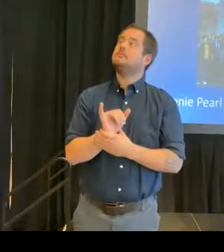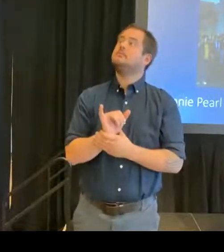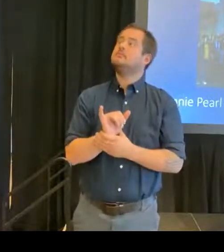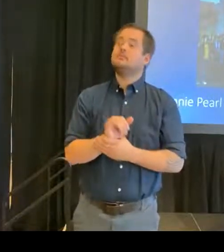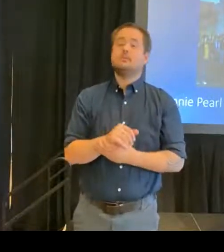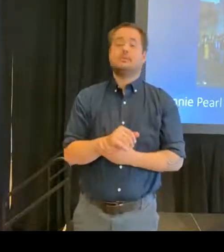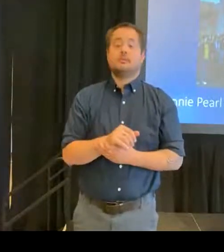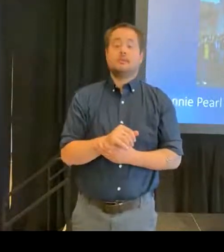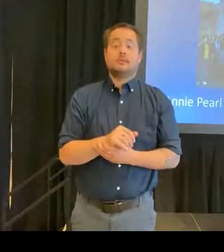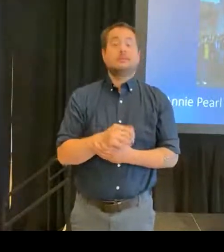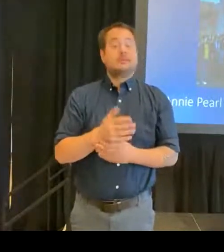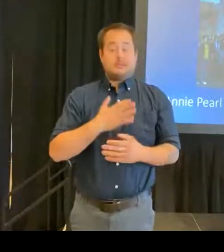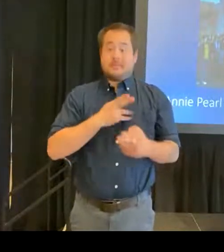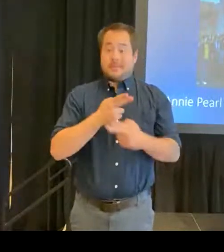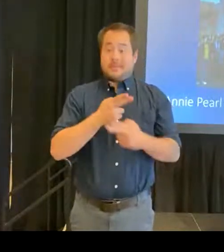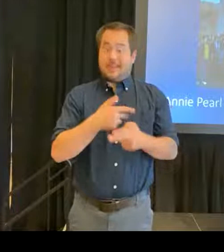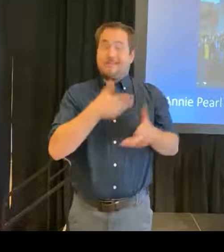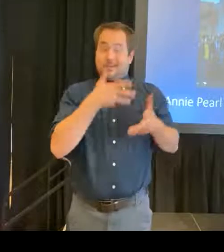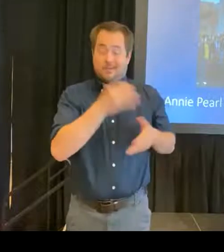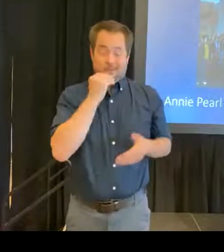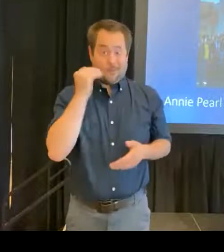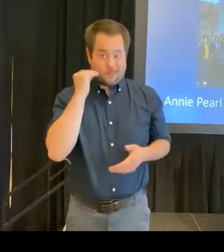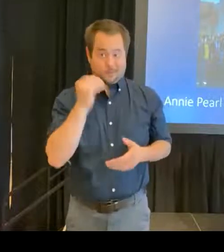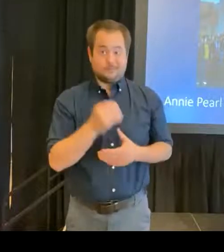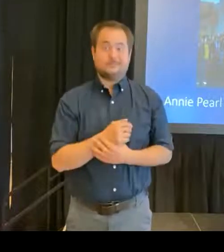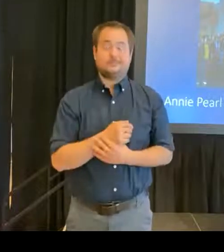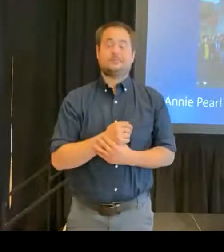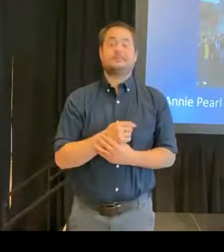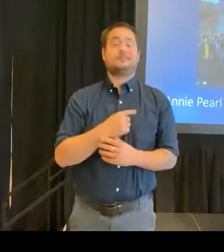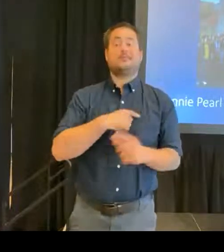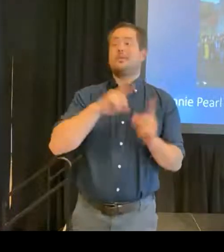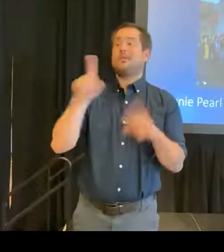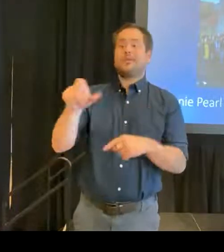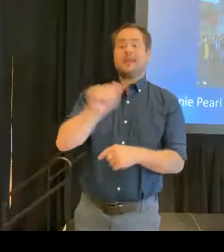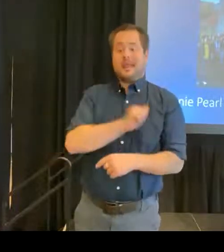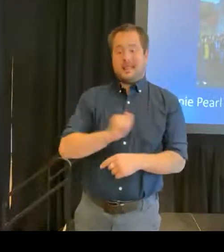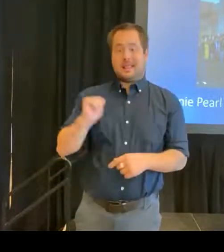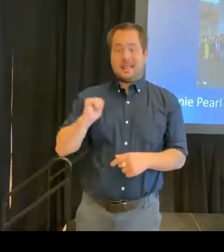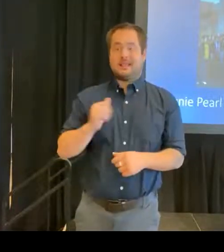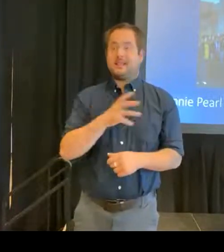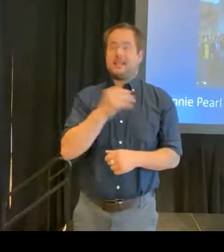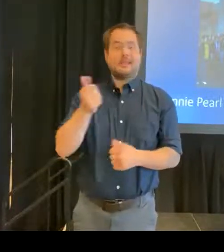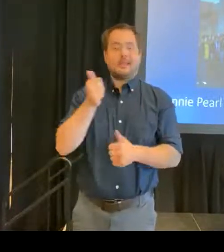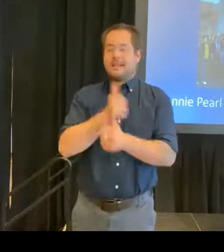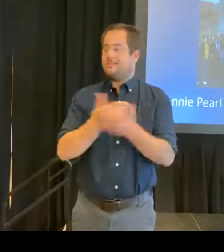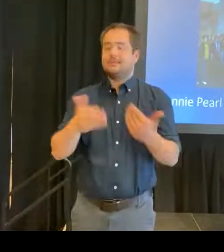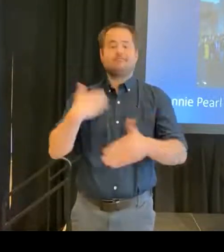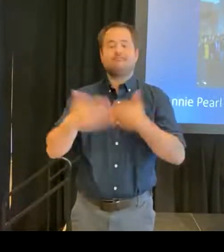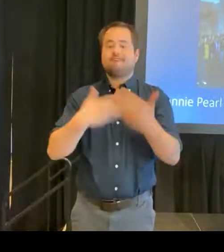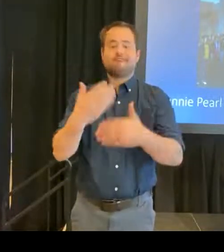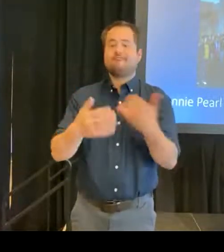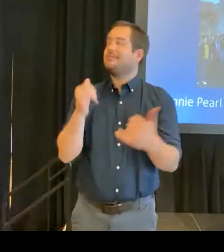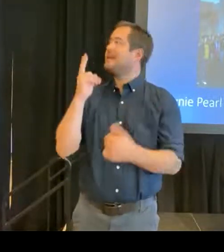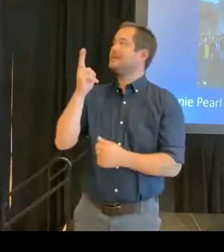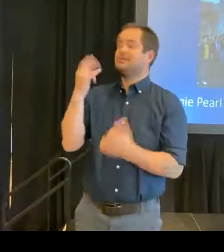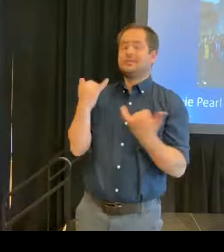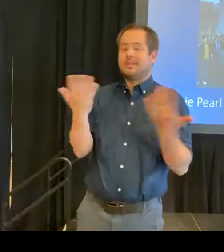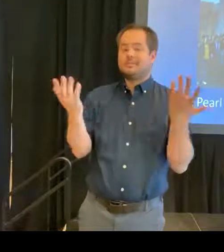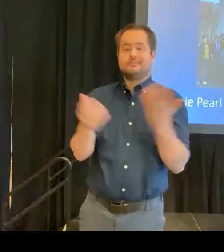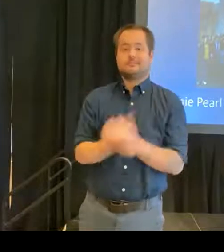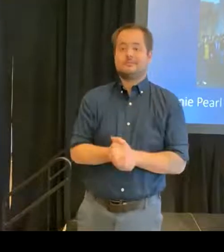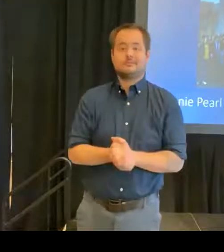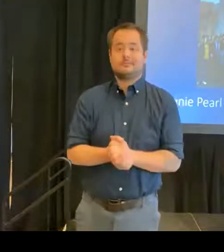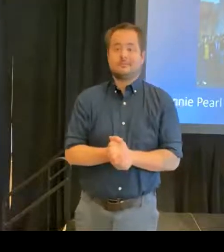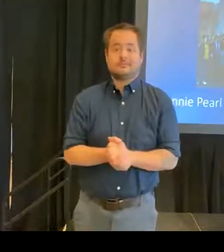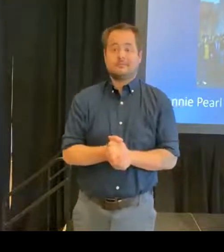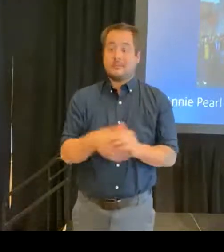I left my knife at home and I went to Atlanta, and everything is history after that. I met the first decent